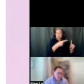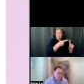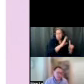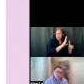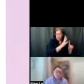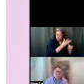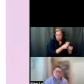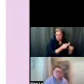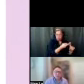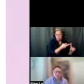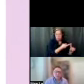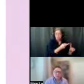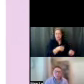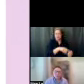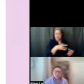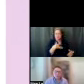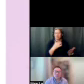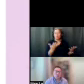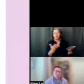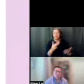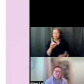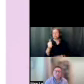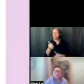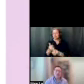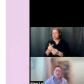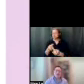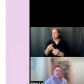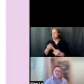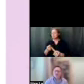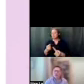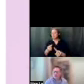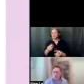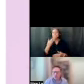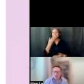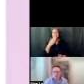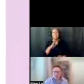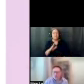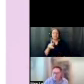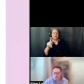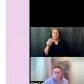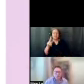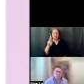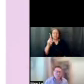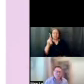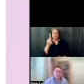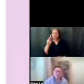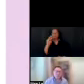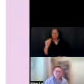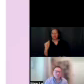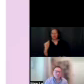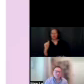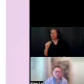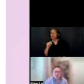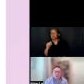some cultures feel that disability is a result of bad karma, family's wrongdoing in the past,